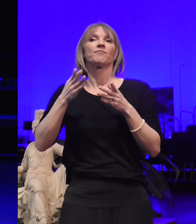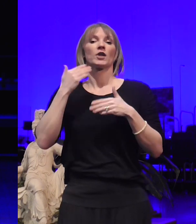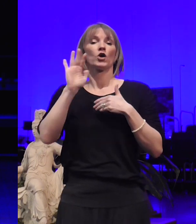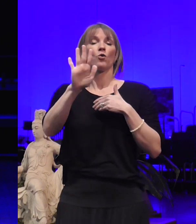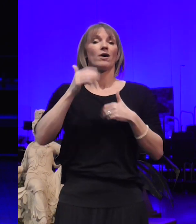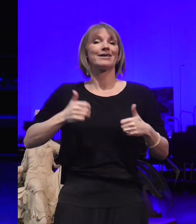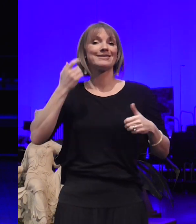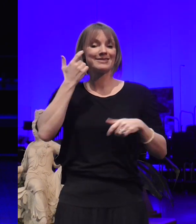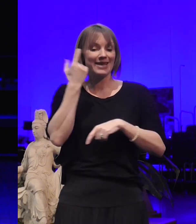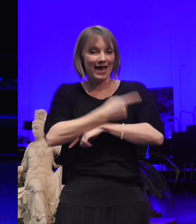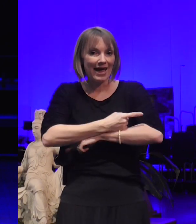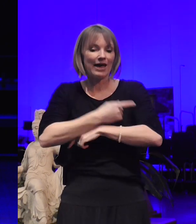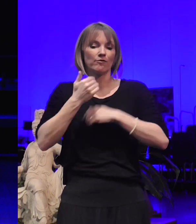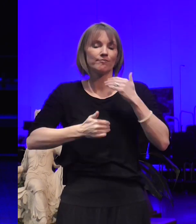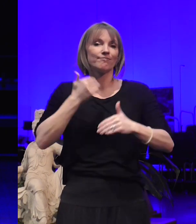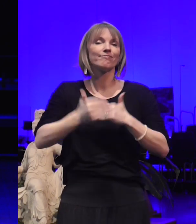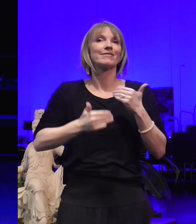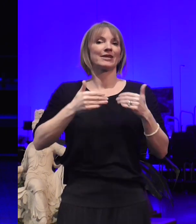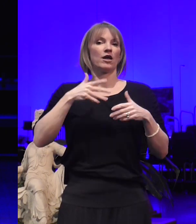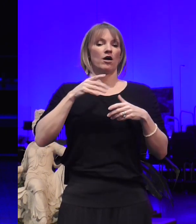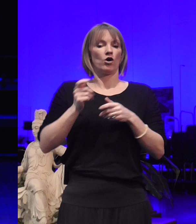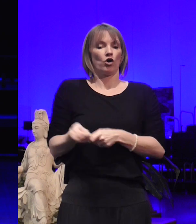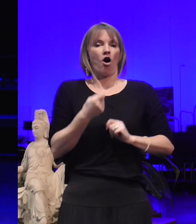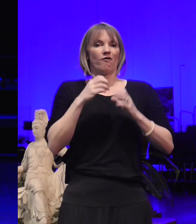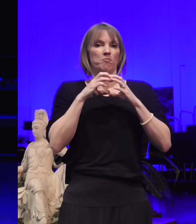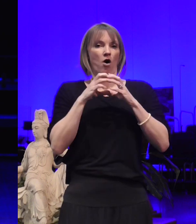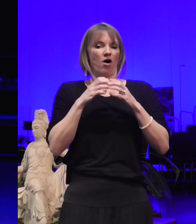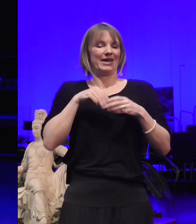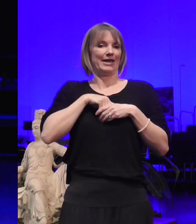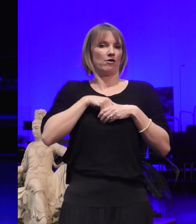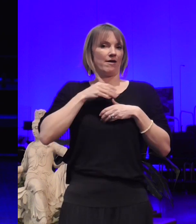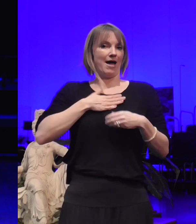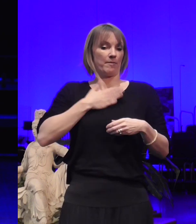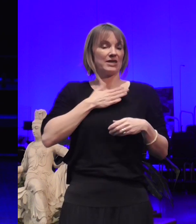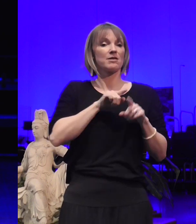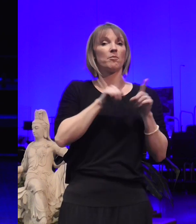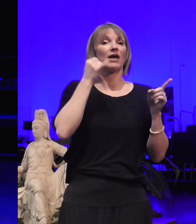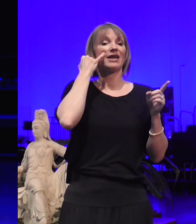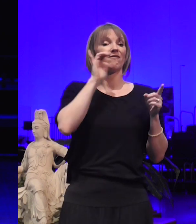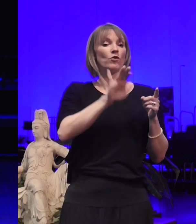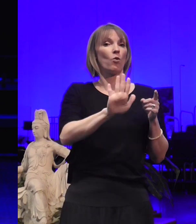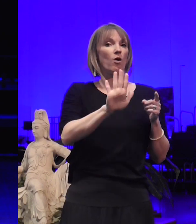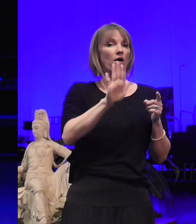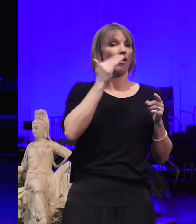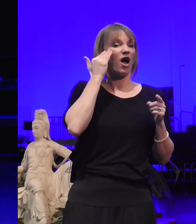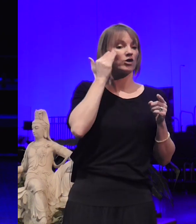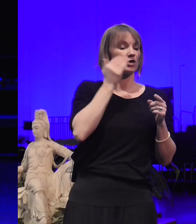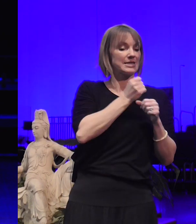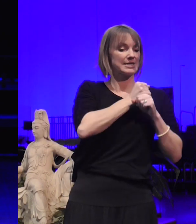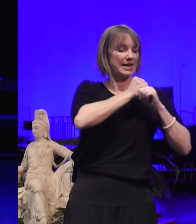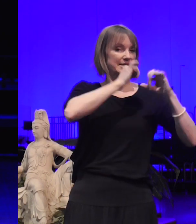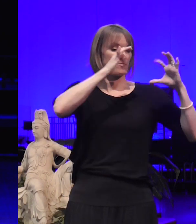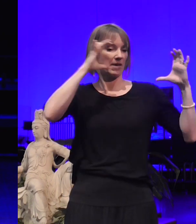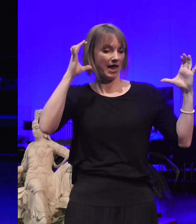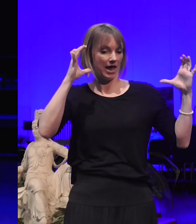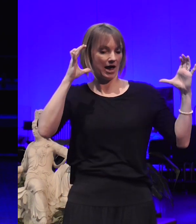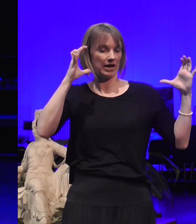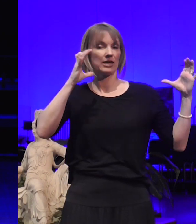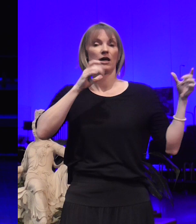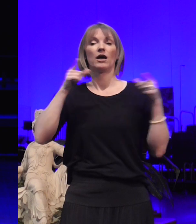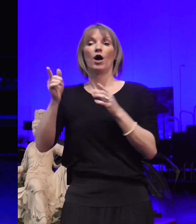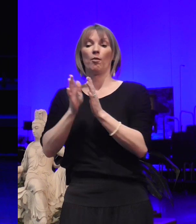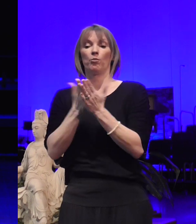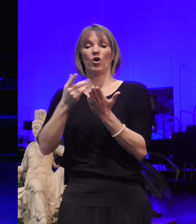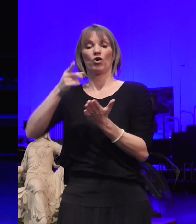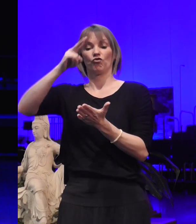about your day, a golf ball-sized inner happiness. But if you can expand that consciousness, make it grow, then when you read